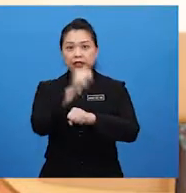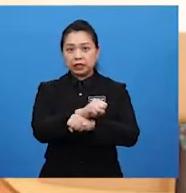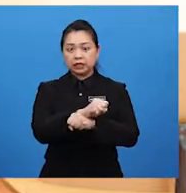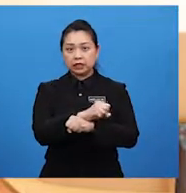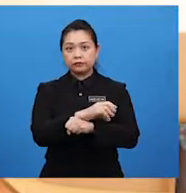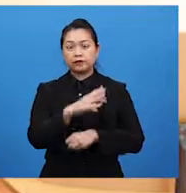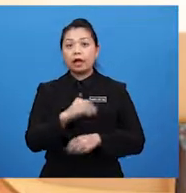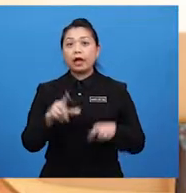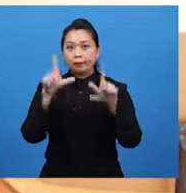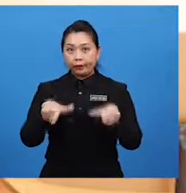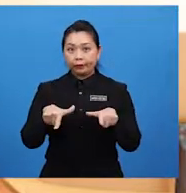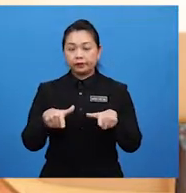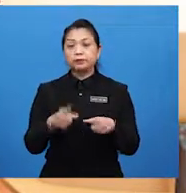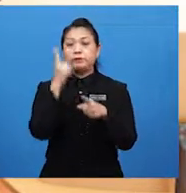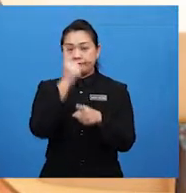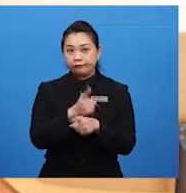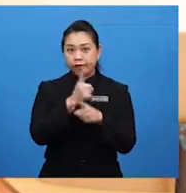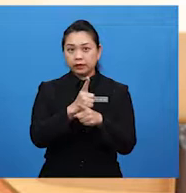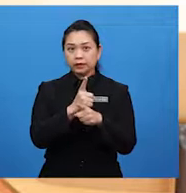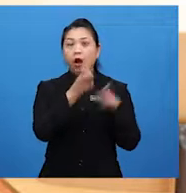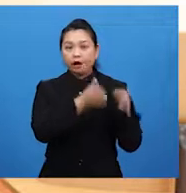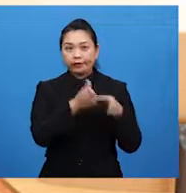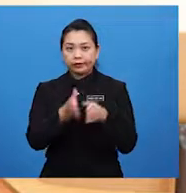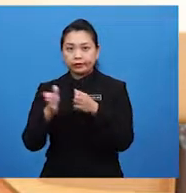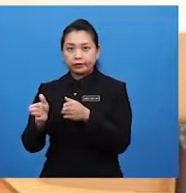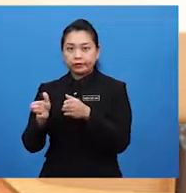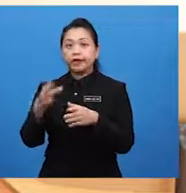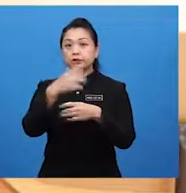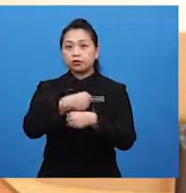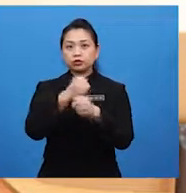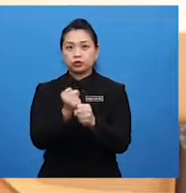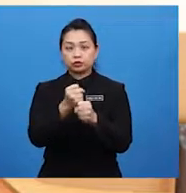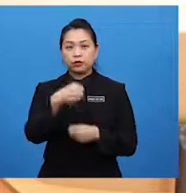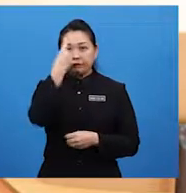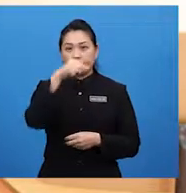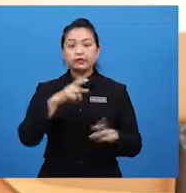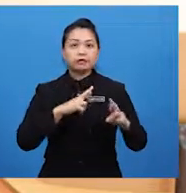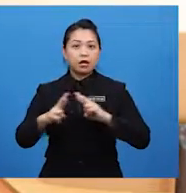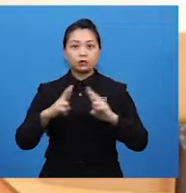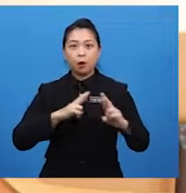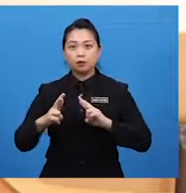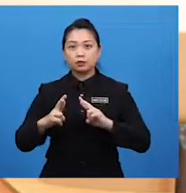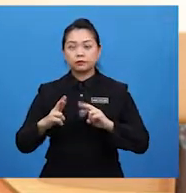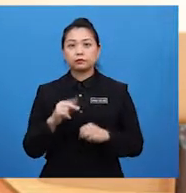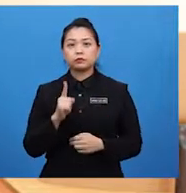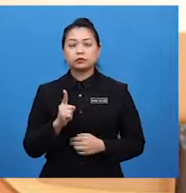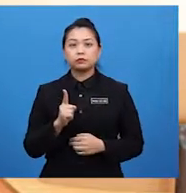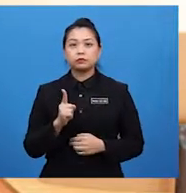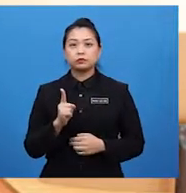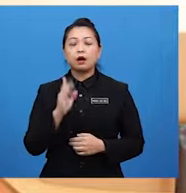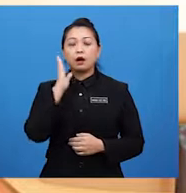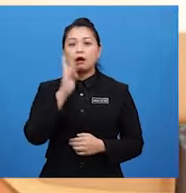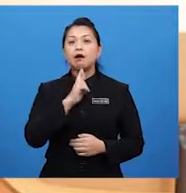put in the right organization and structure for the response. You are